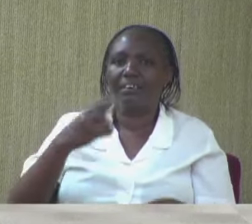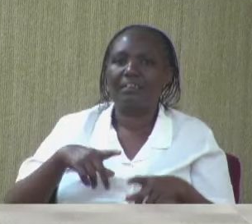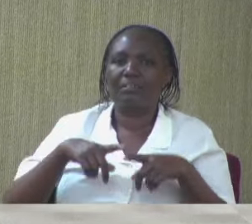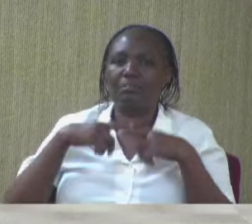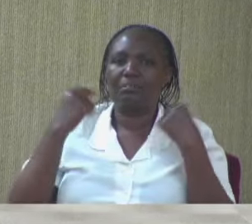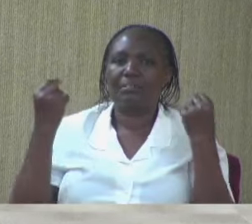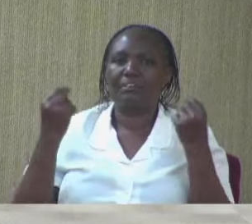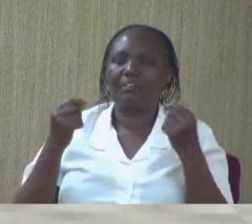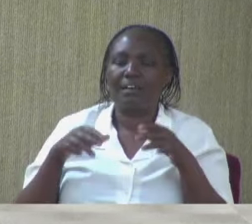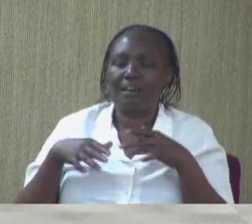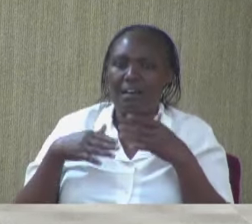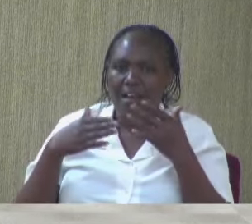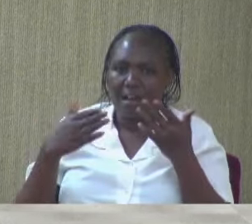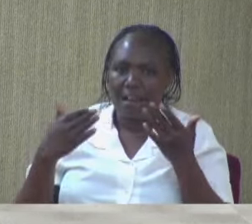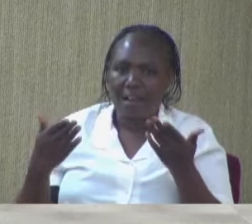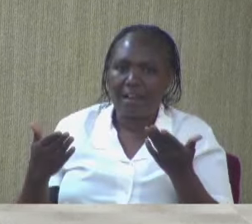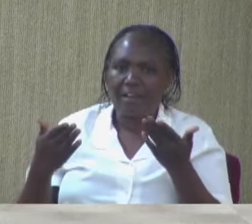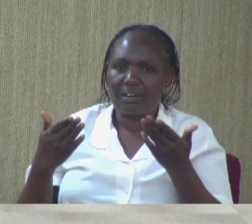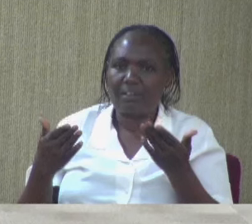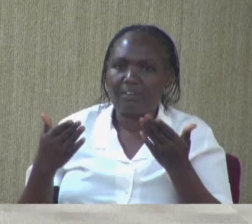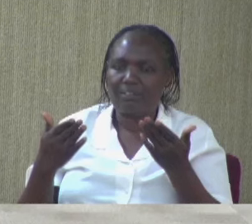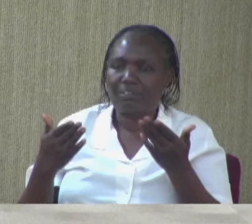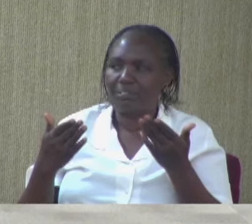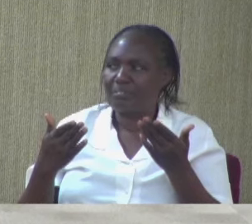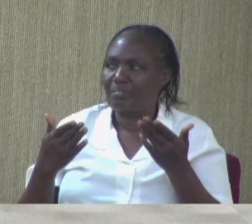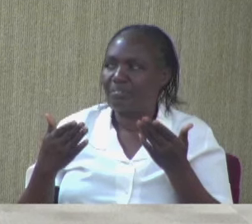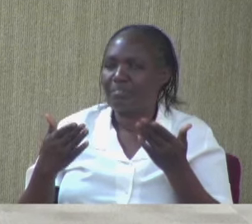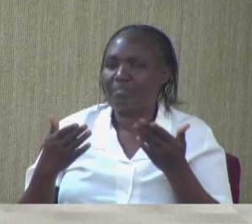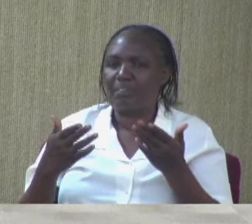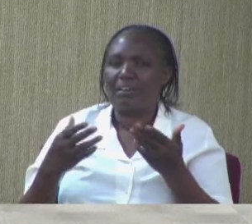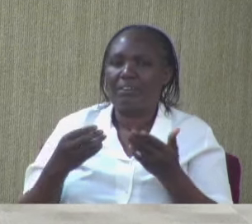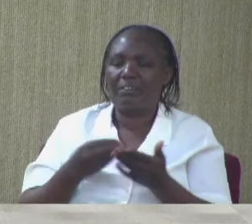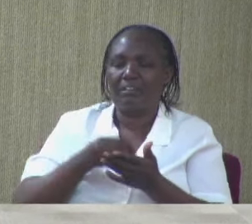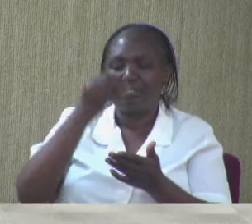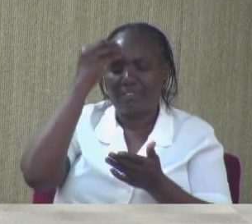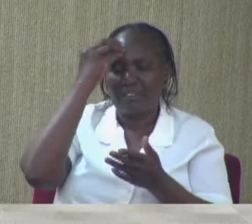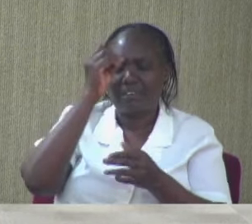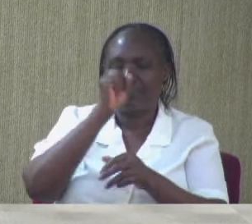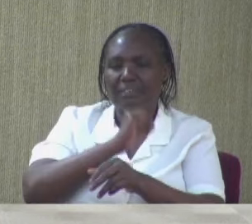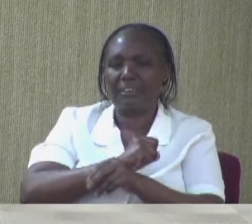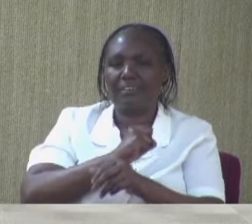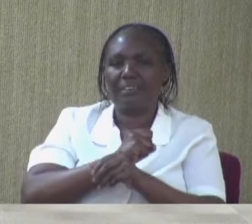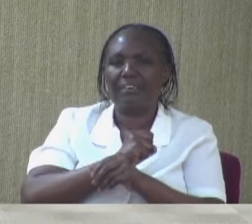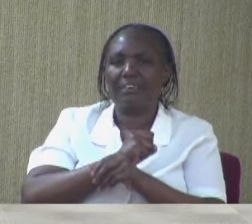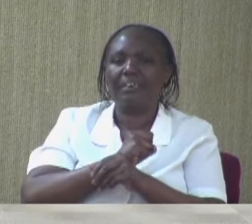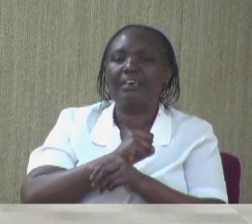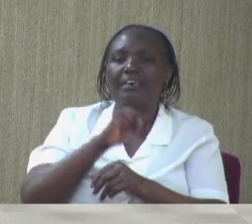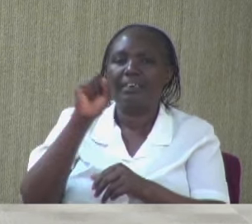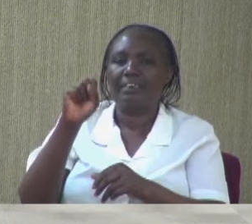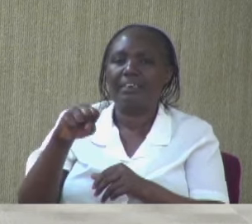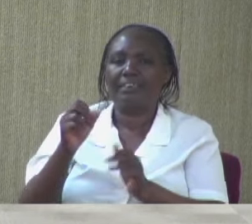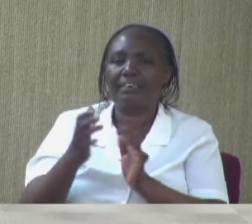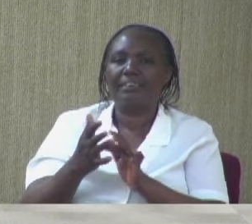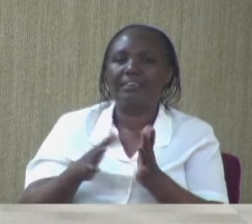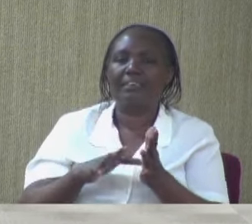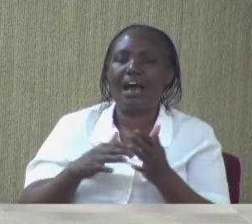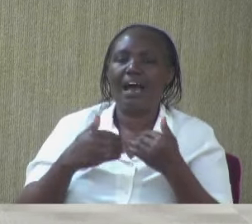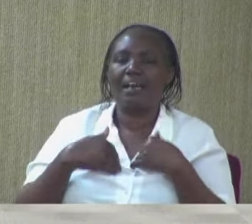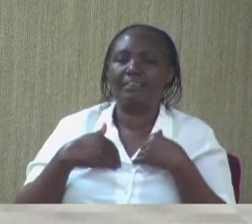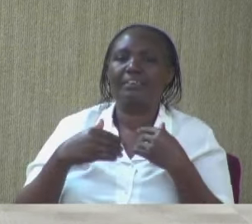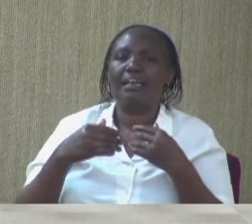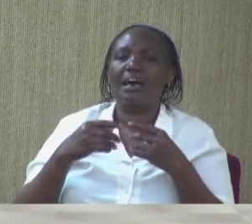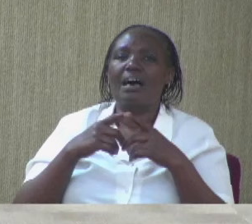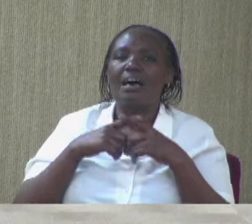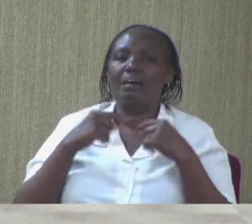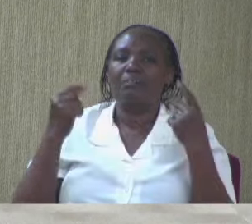is the high priest garbed? We have studied the sanctuary here. He has the priestly garments. Are you with me? But how will